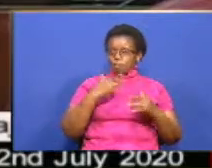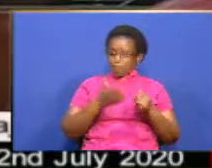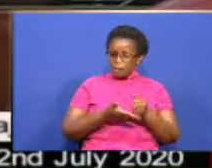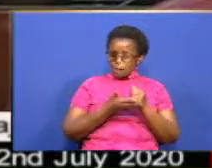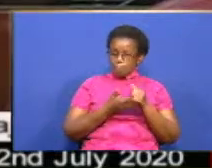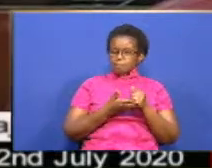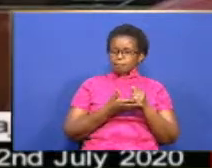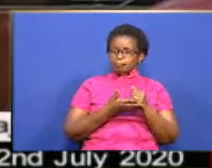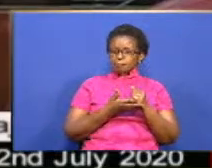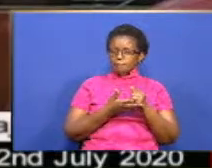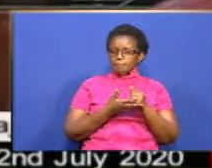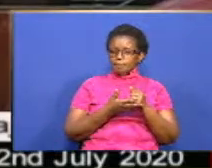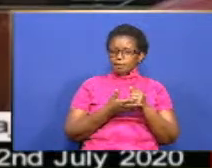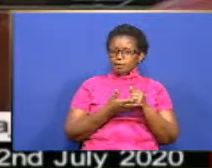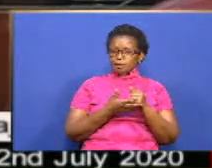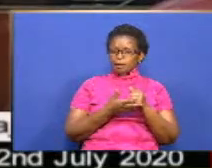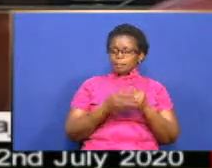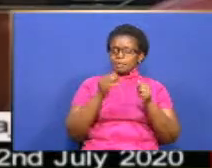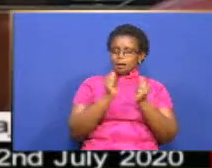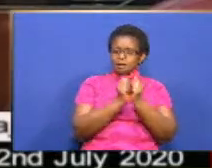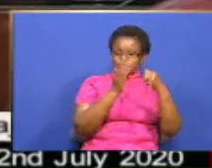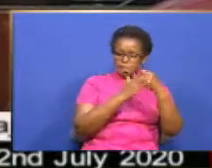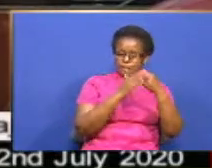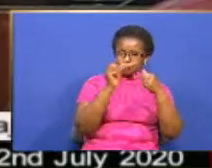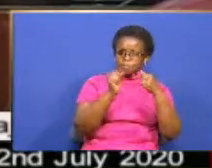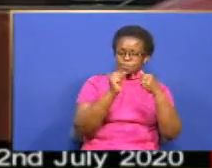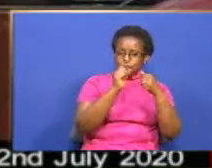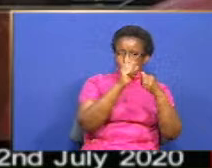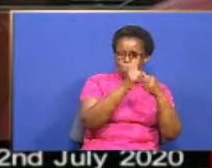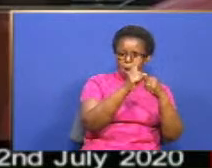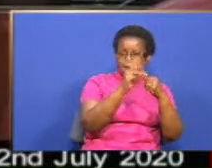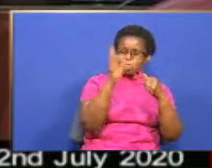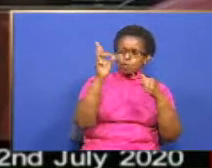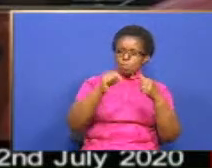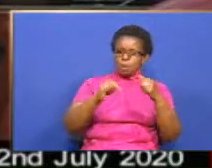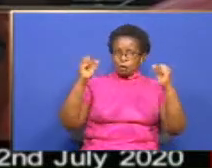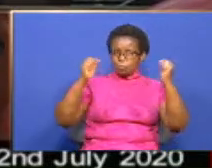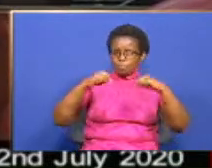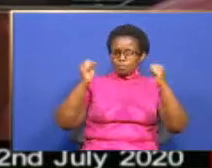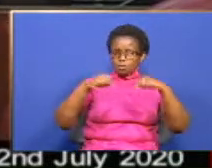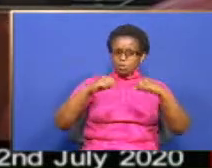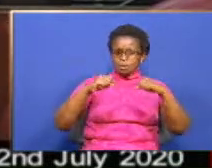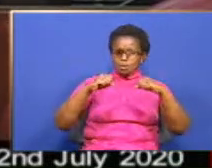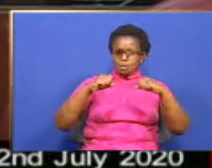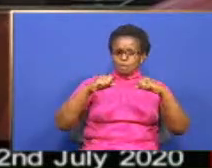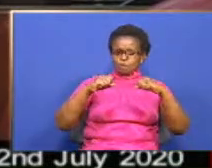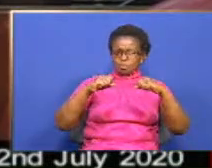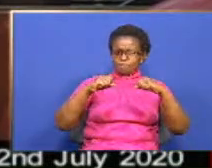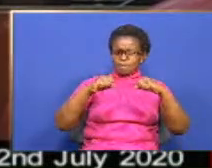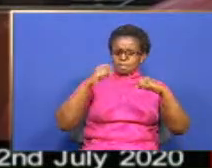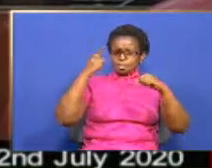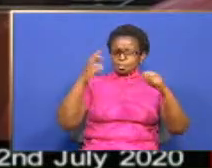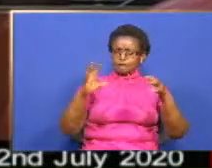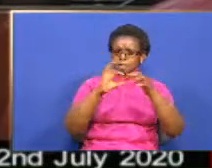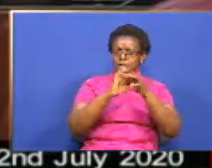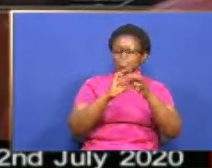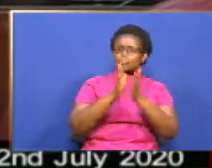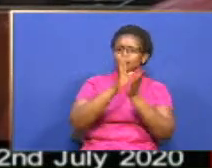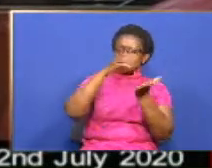to the 1951 United Nations Convention that relates to the status of